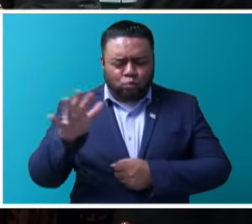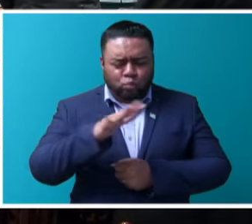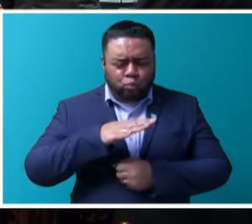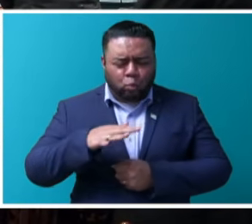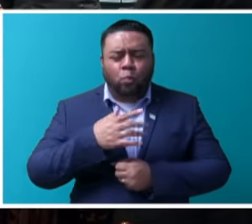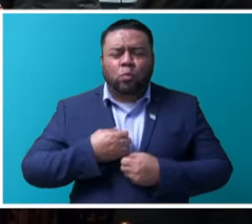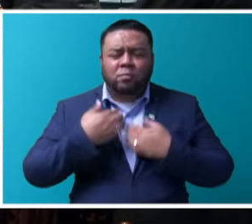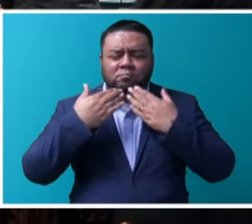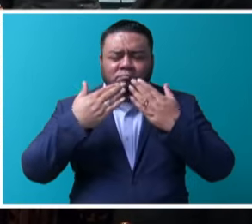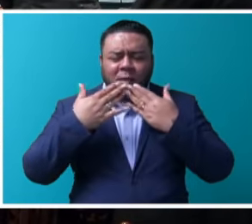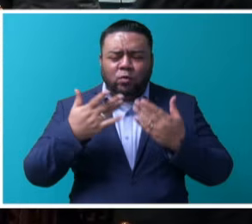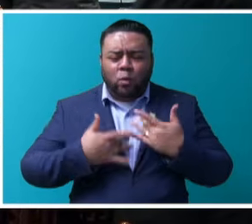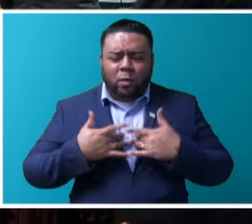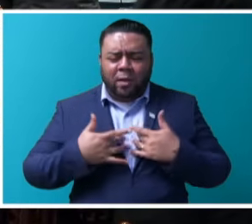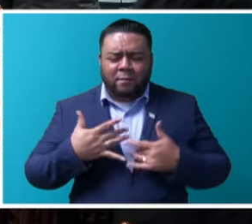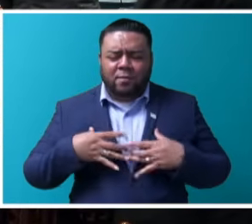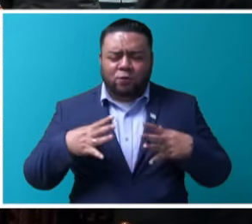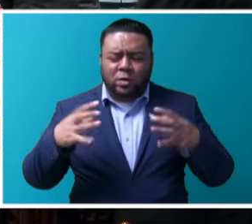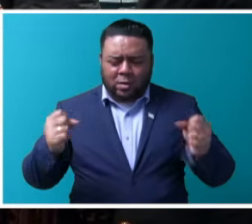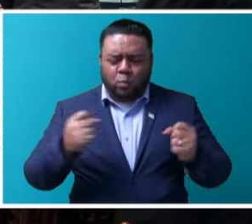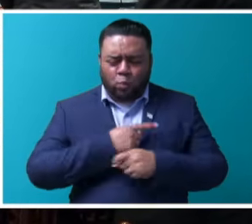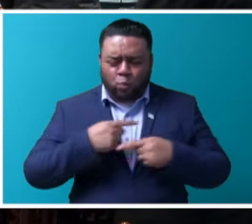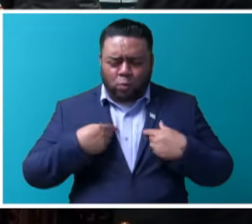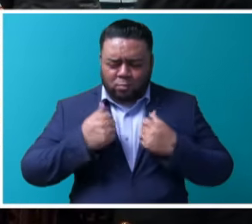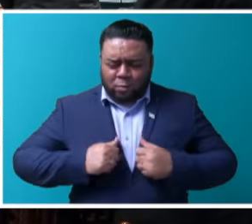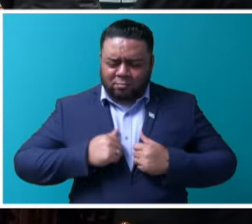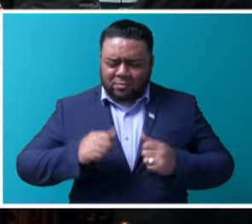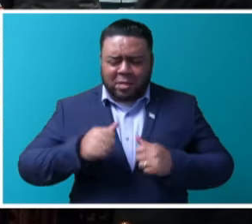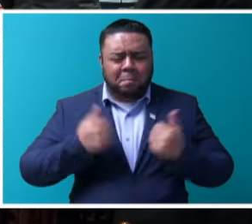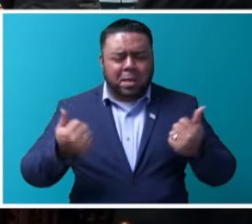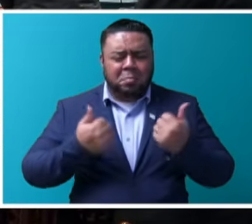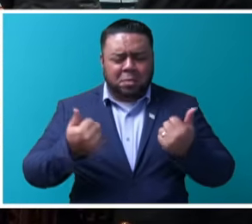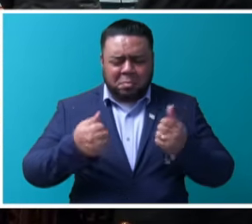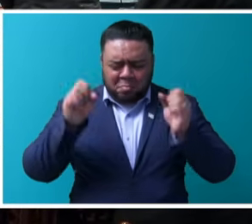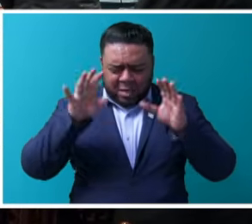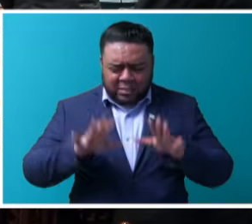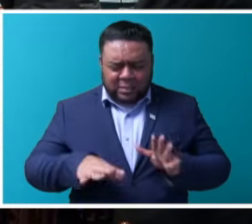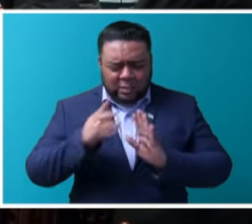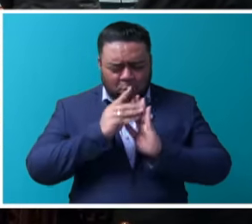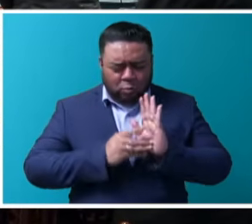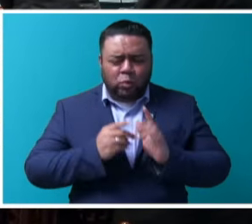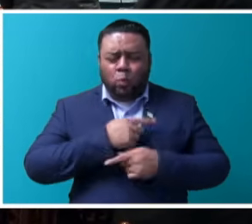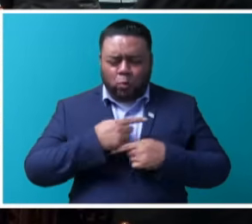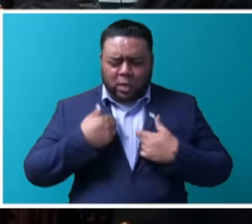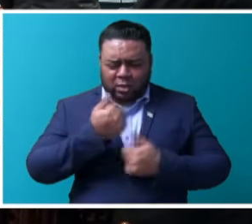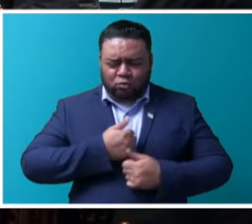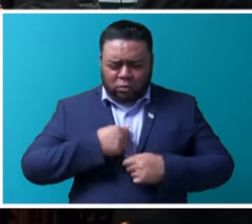for our lives and the freedom we exercise and the many blessings and democracy we enjoy in